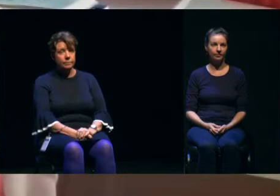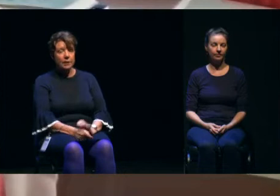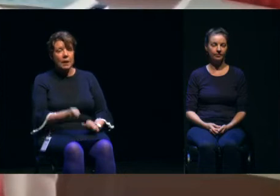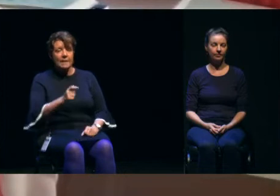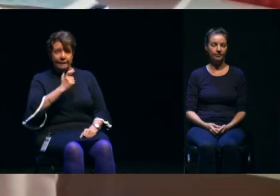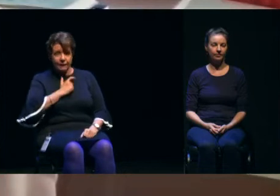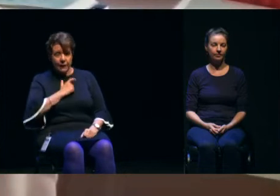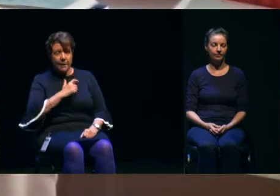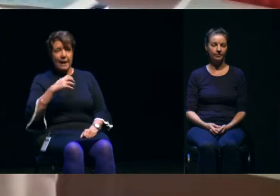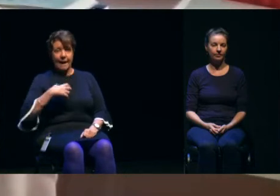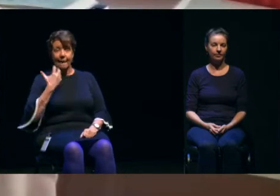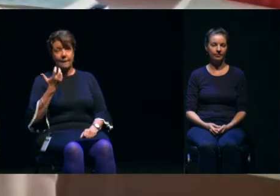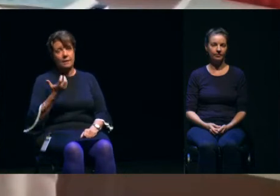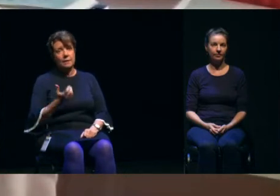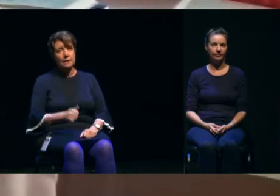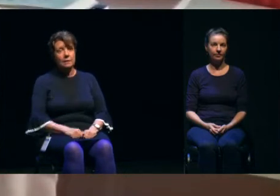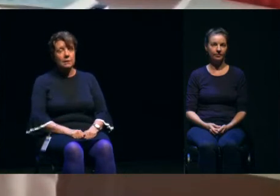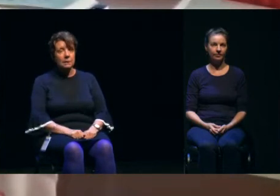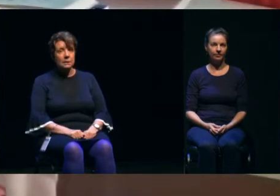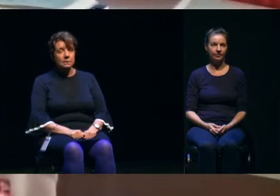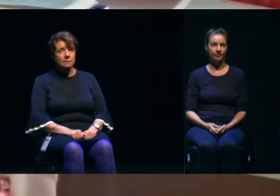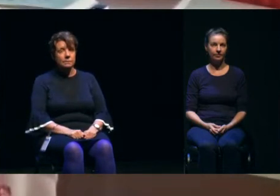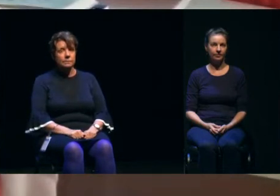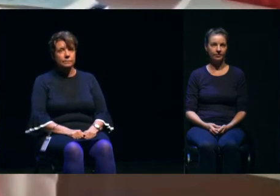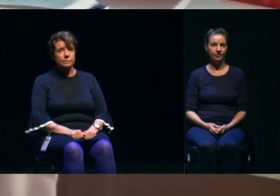that anger is